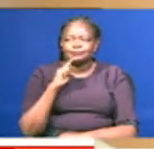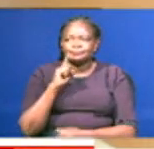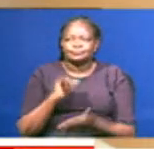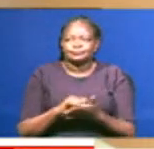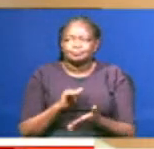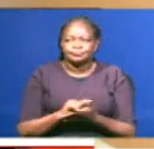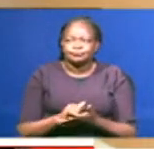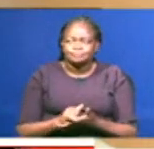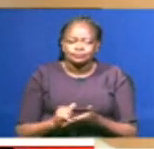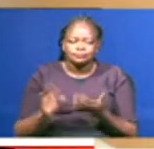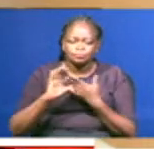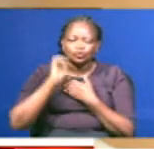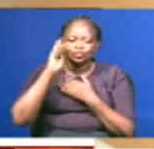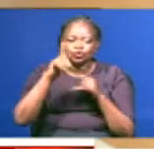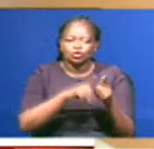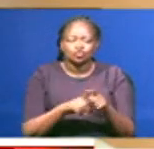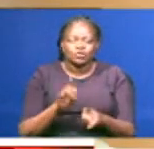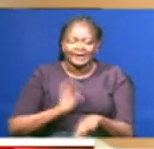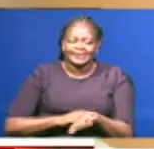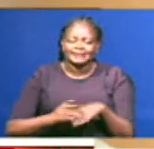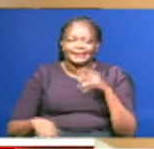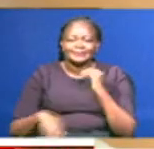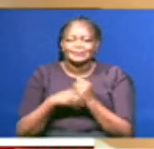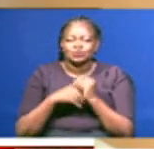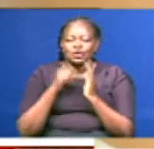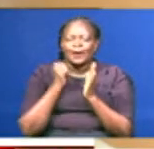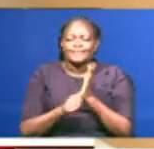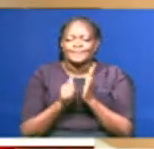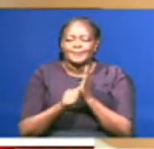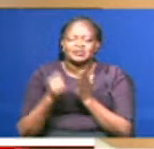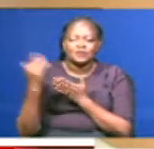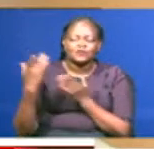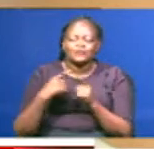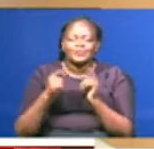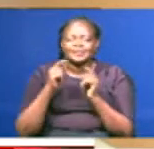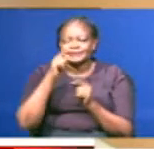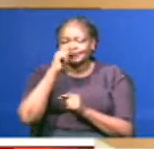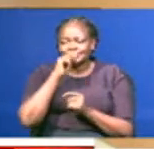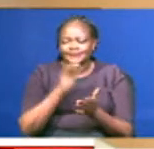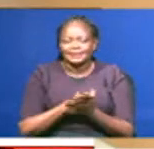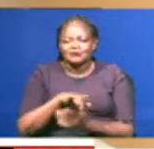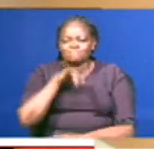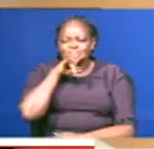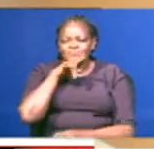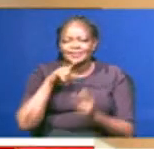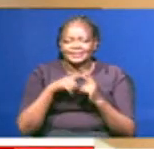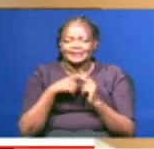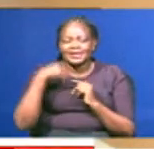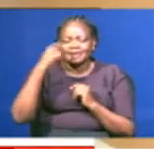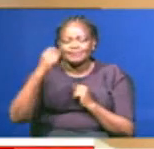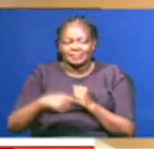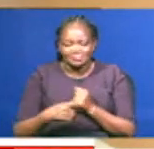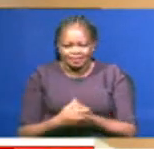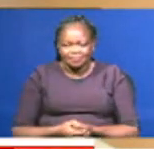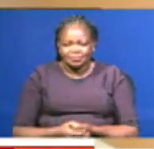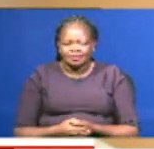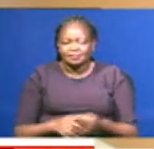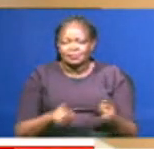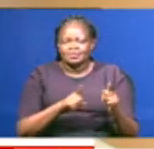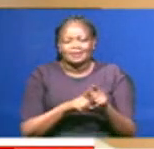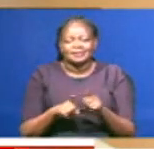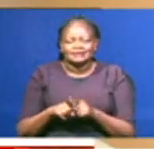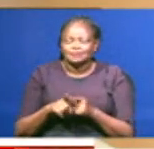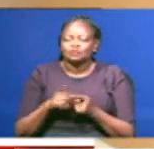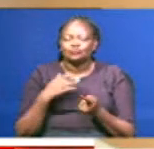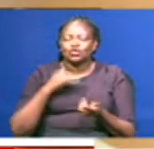the country will also receive additional maize imports from Tanzania and Uganda starting next month as it seeks to reduce